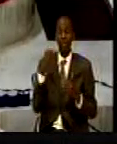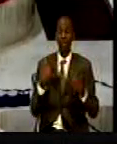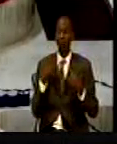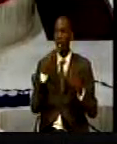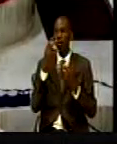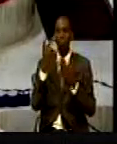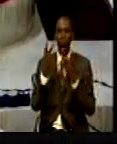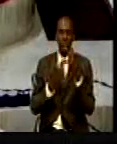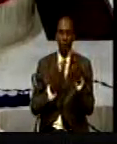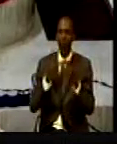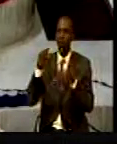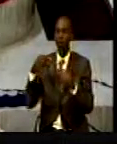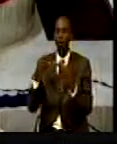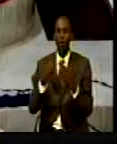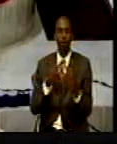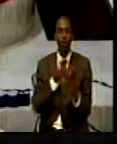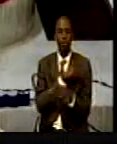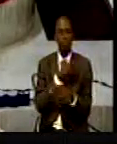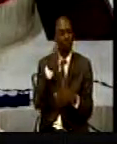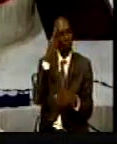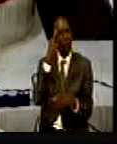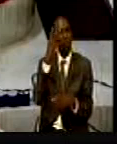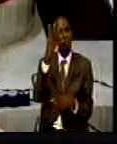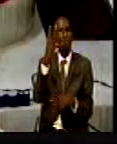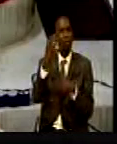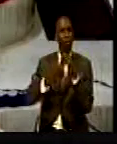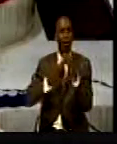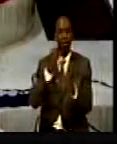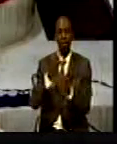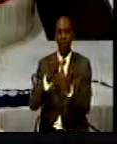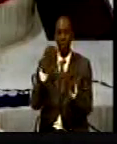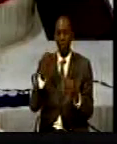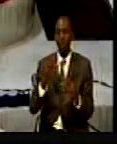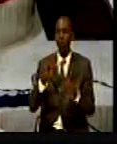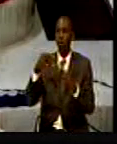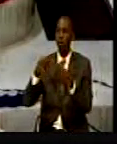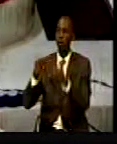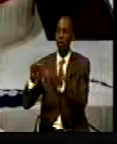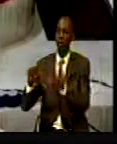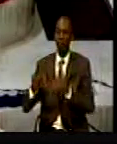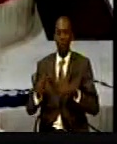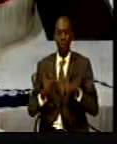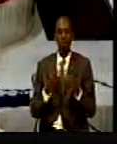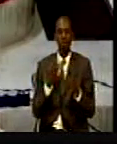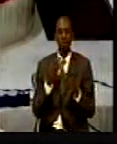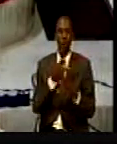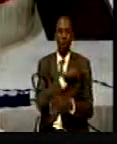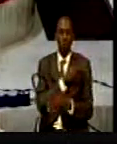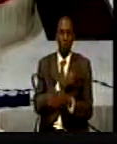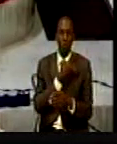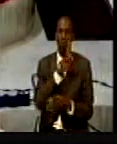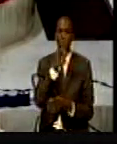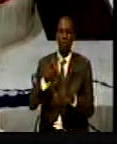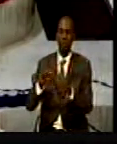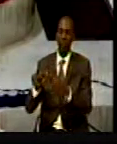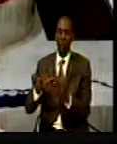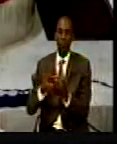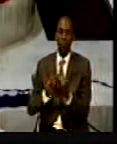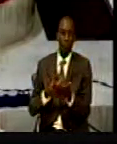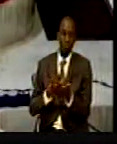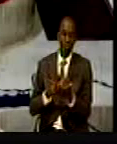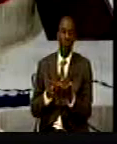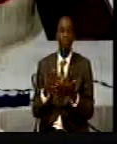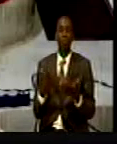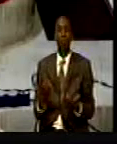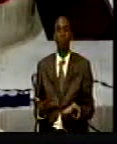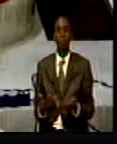thing almost 4 years now. I'll be visiting hospitals, I'll be drinking tablets. Even ministers are becoming praying. I'll